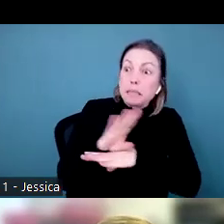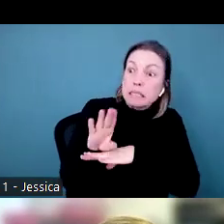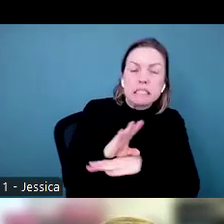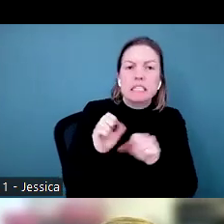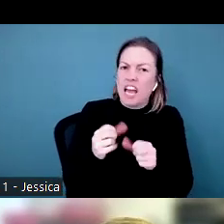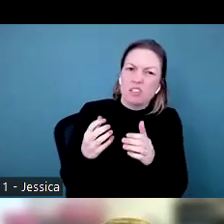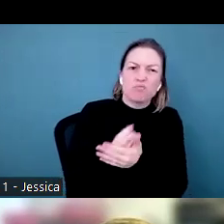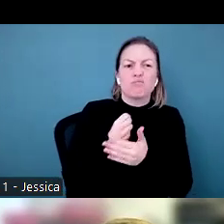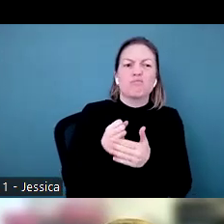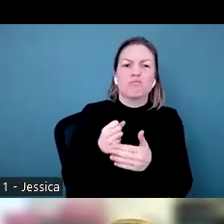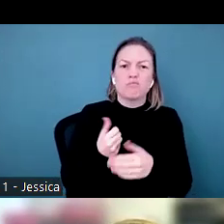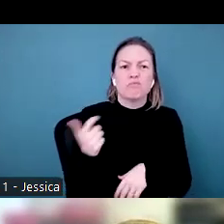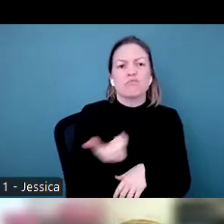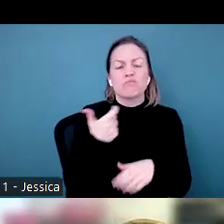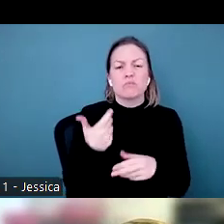slide.